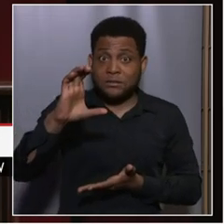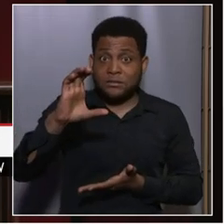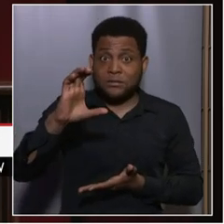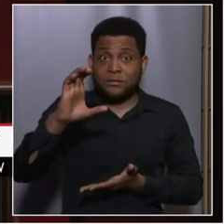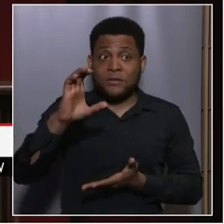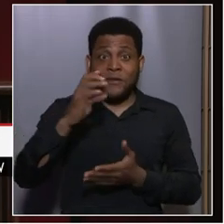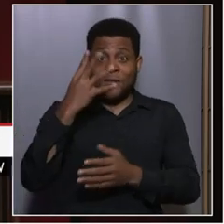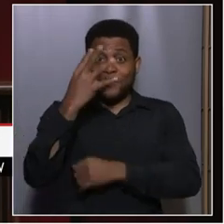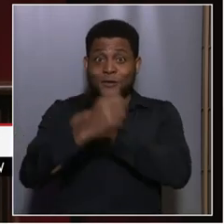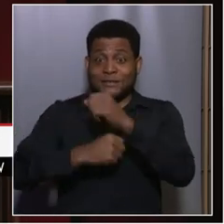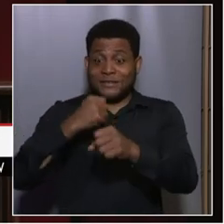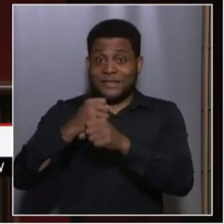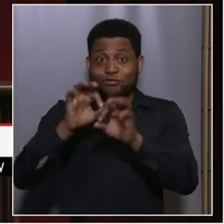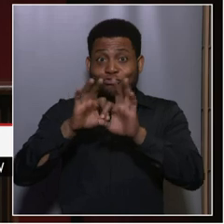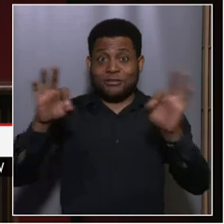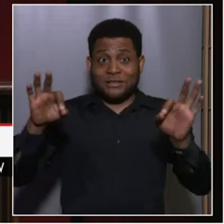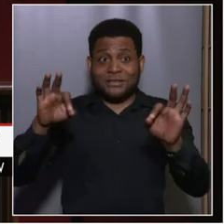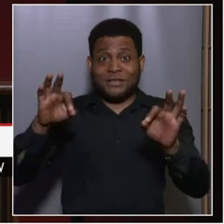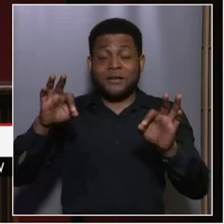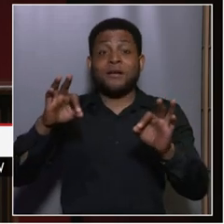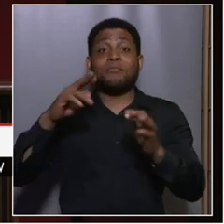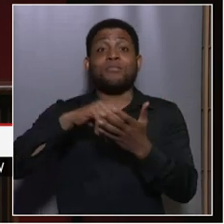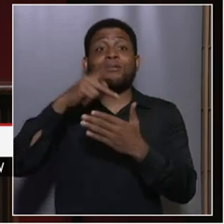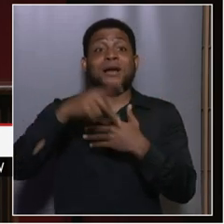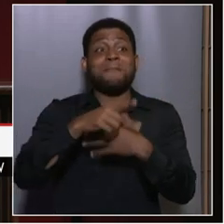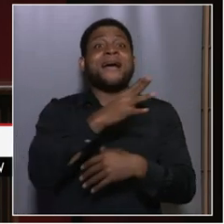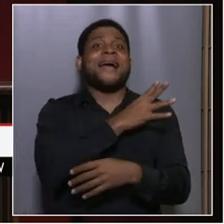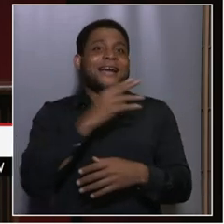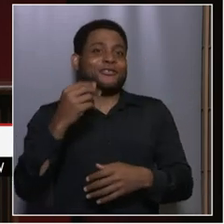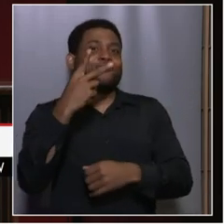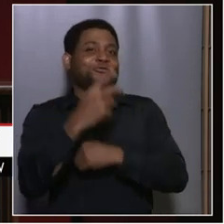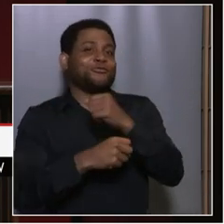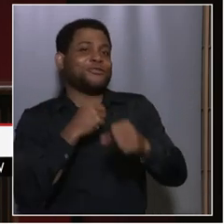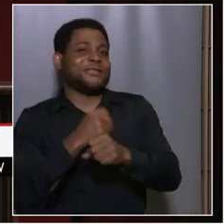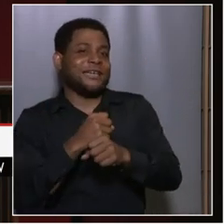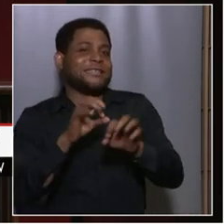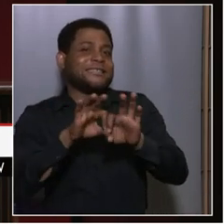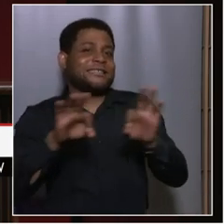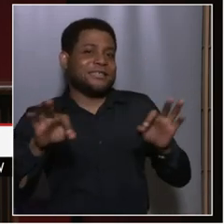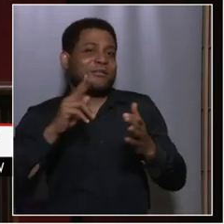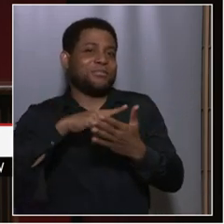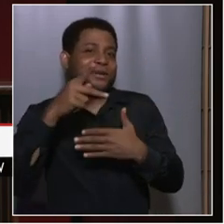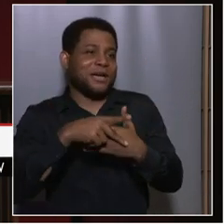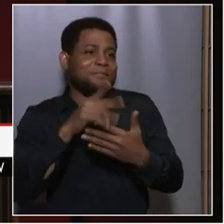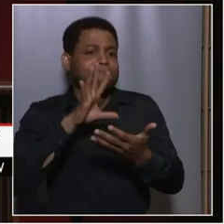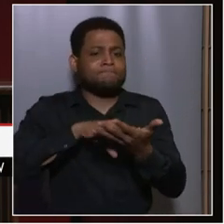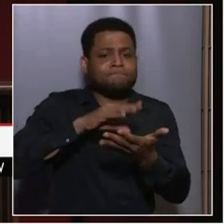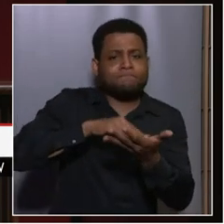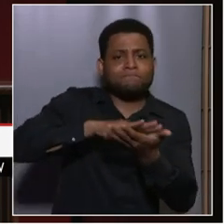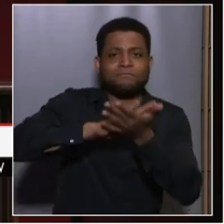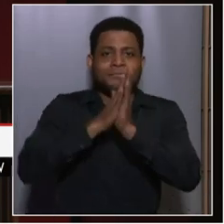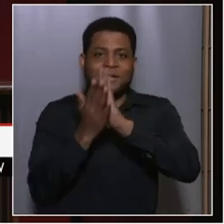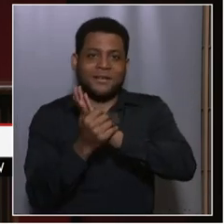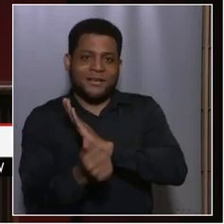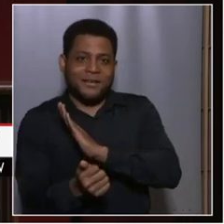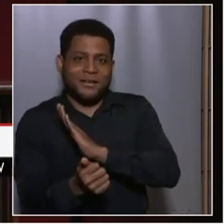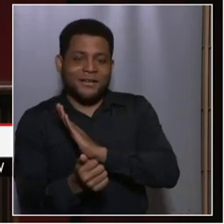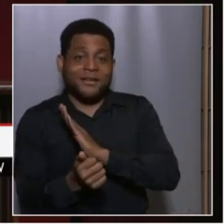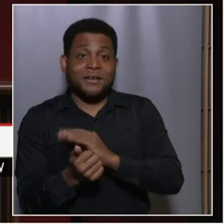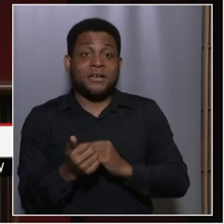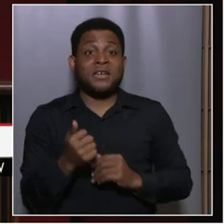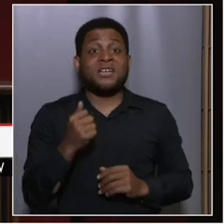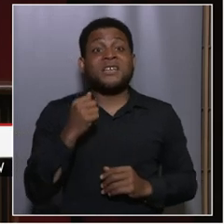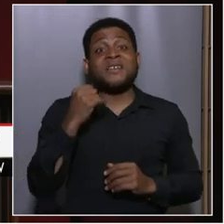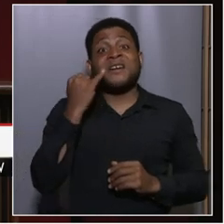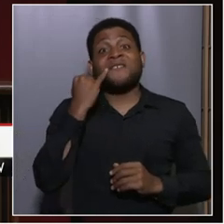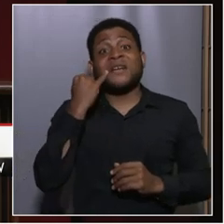program or in the 2-year program to learn a skill. You probably know if our kids stay engaged in high school